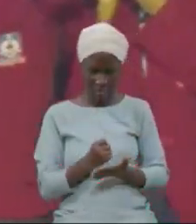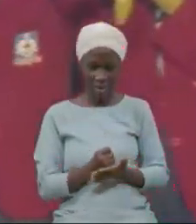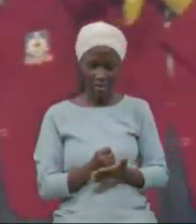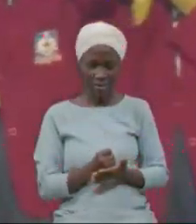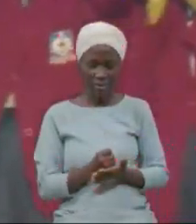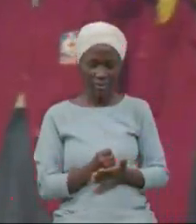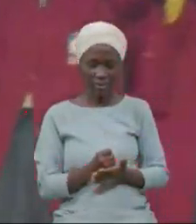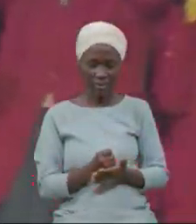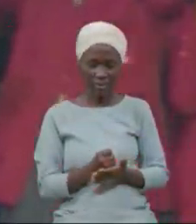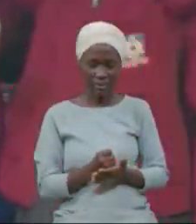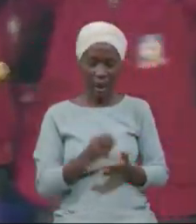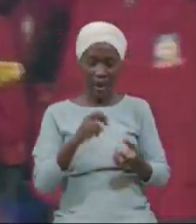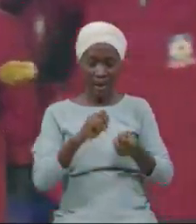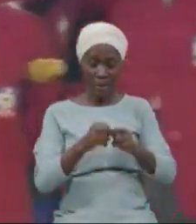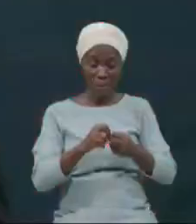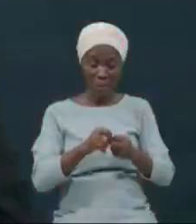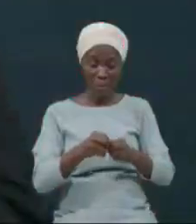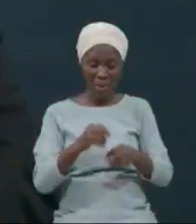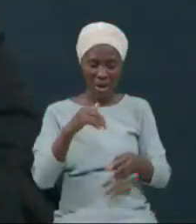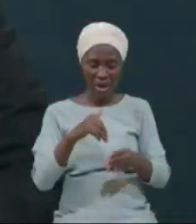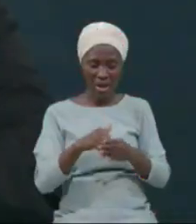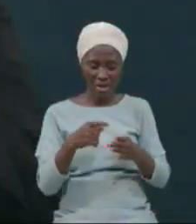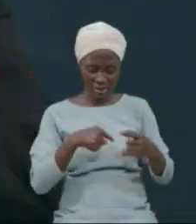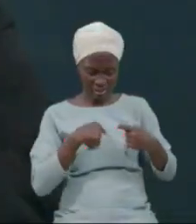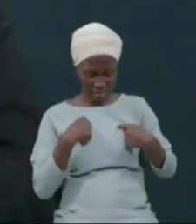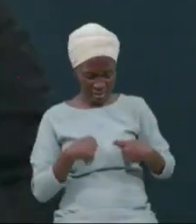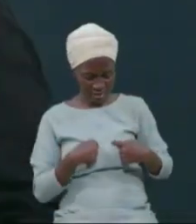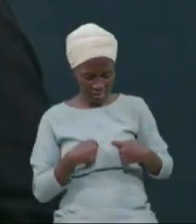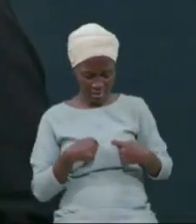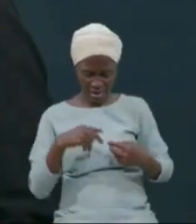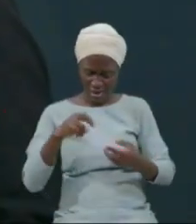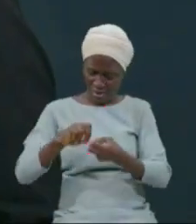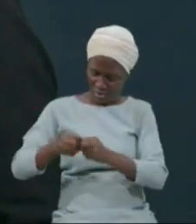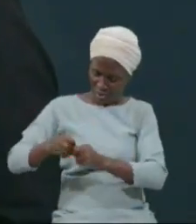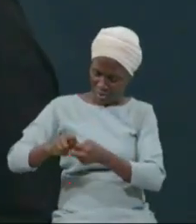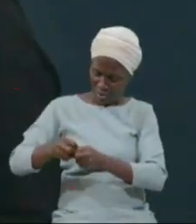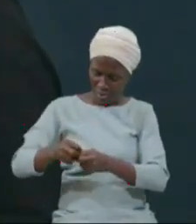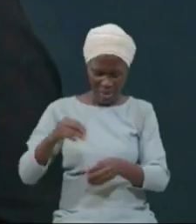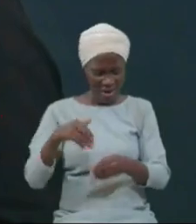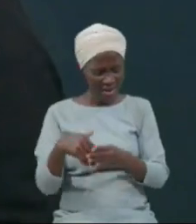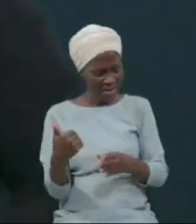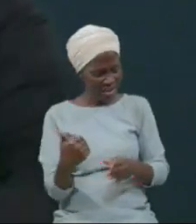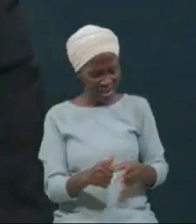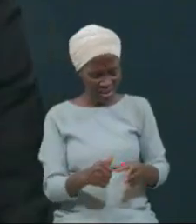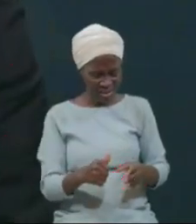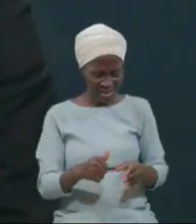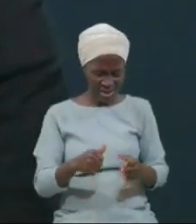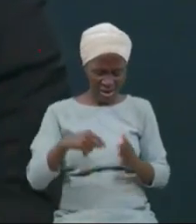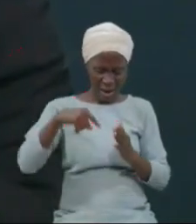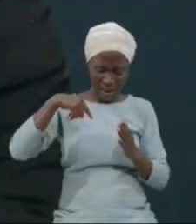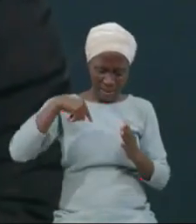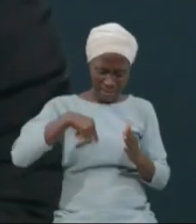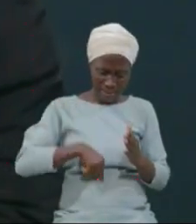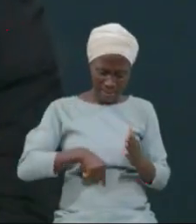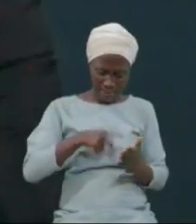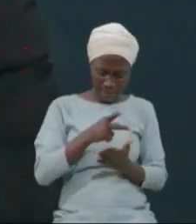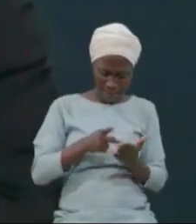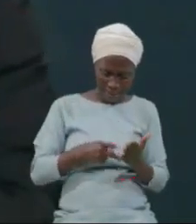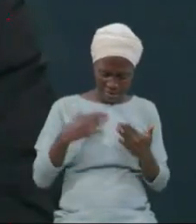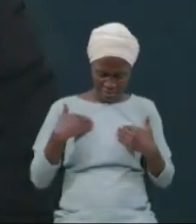Problem in the heart, problem in any internal part of your body, you are healed